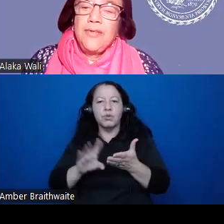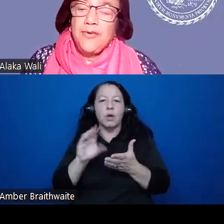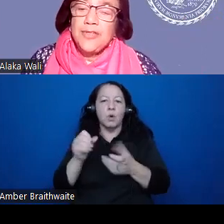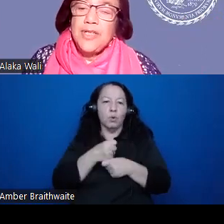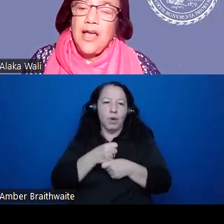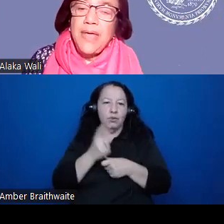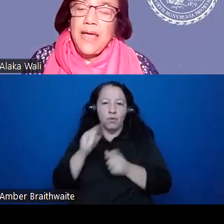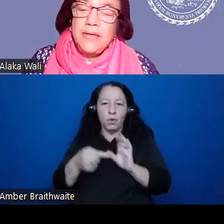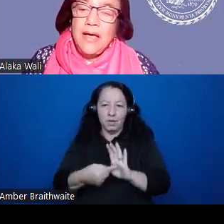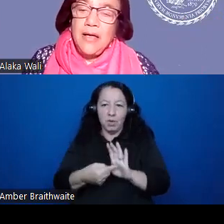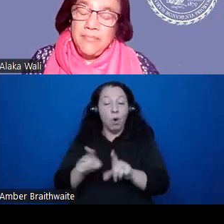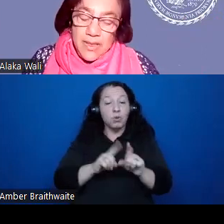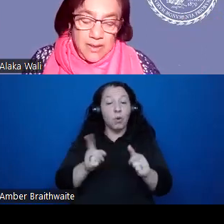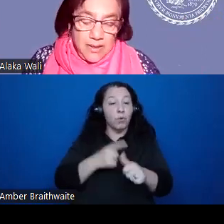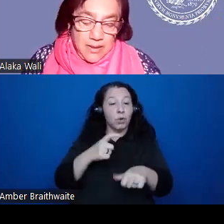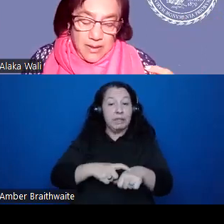for the first time, had